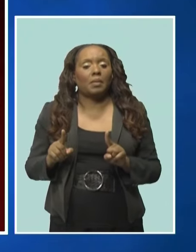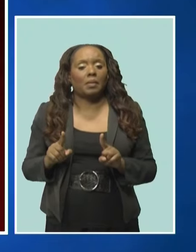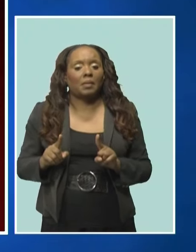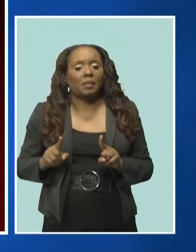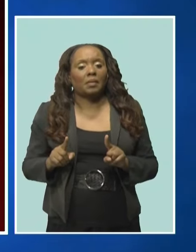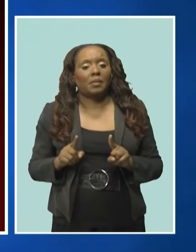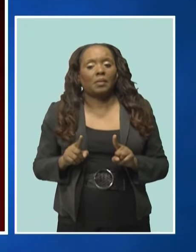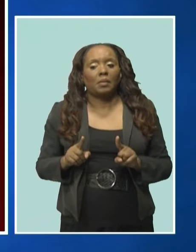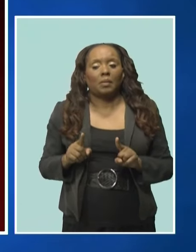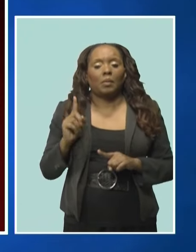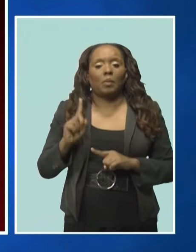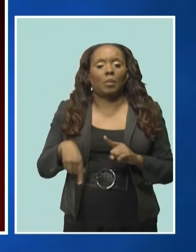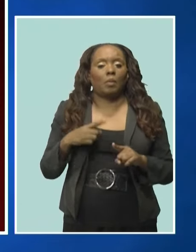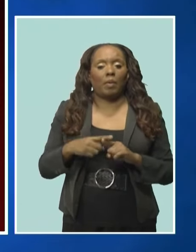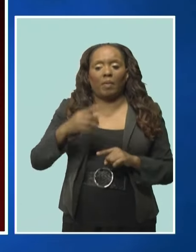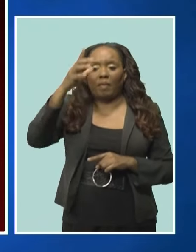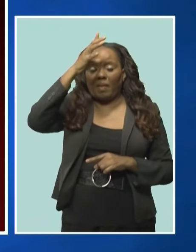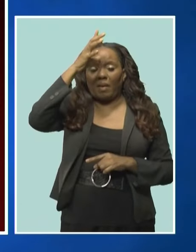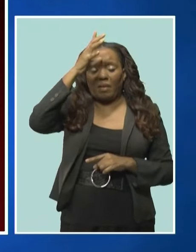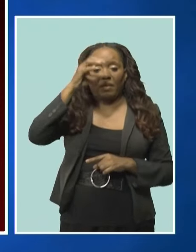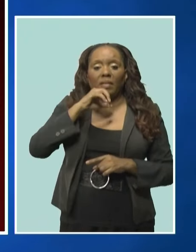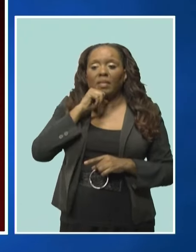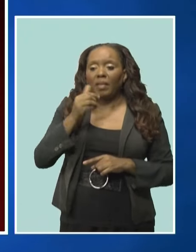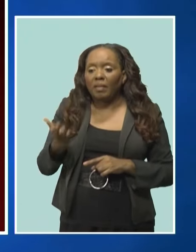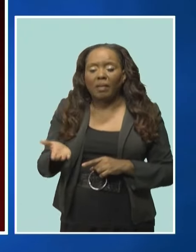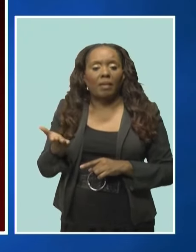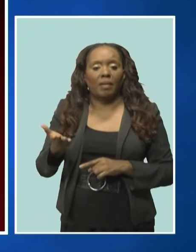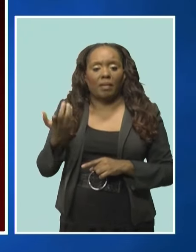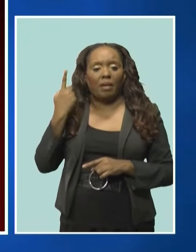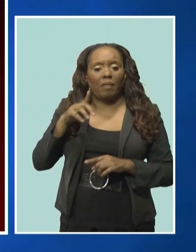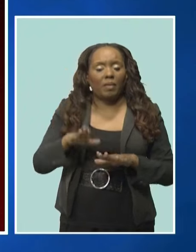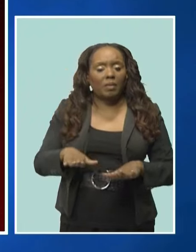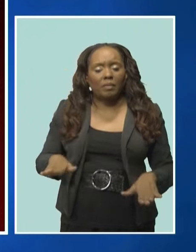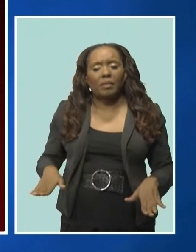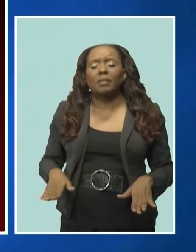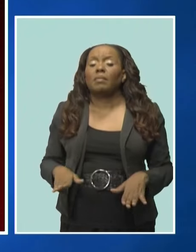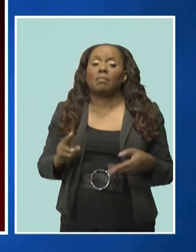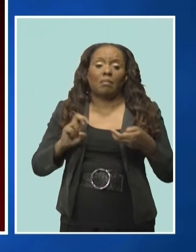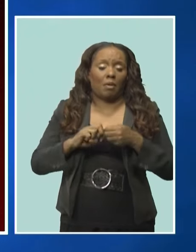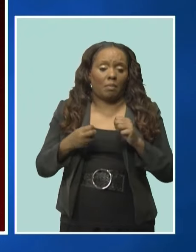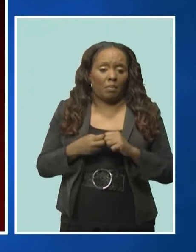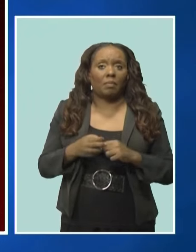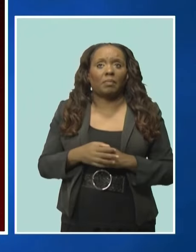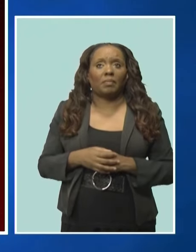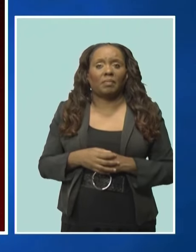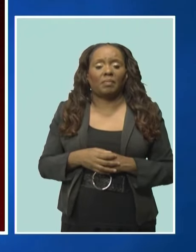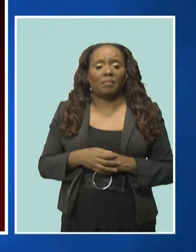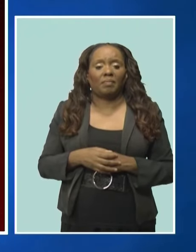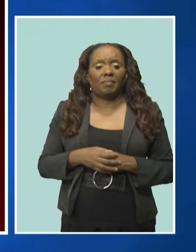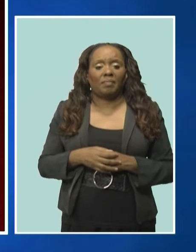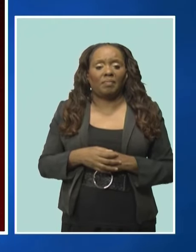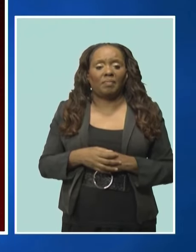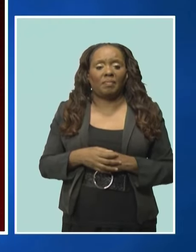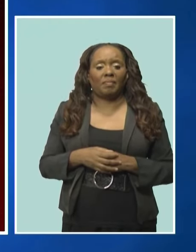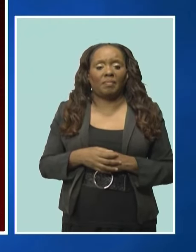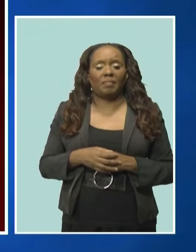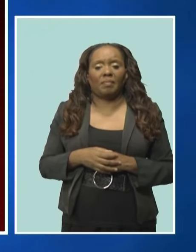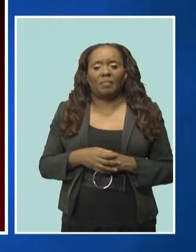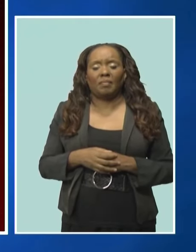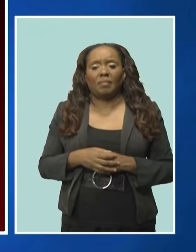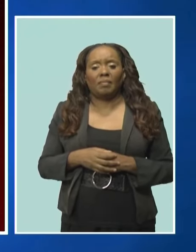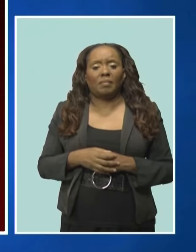is also a component of that. You know, we spoke about it. You know, the void that is left, the hurt,